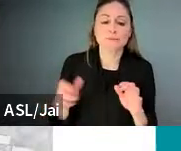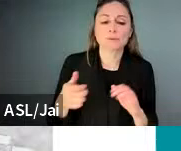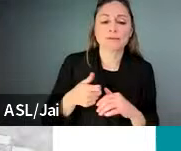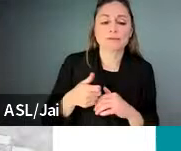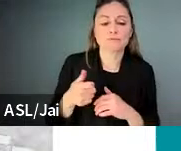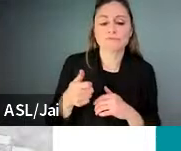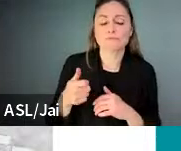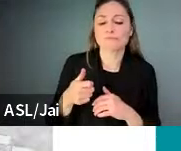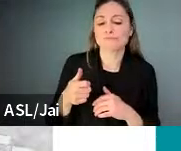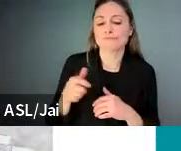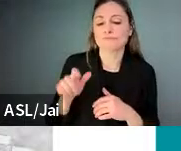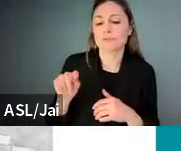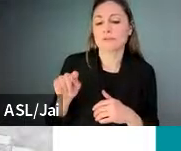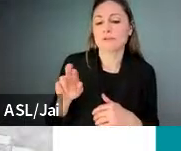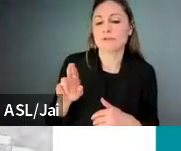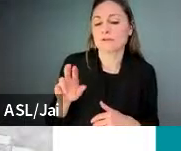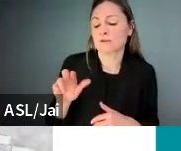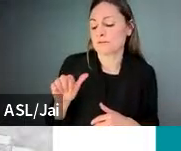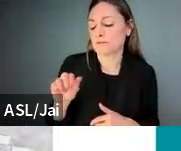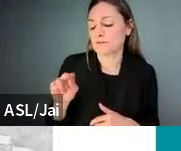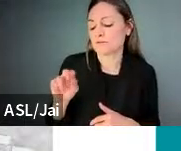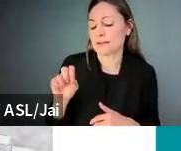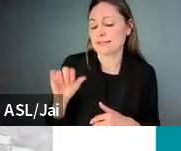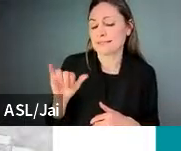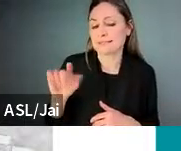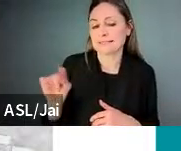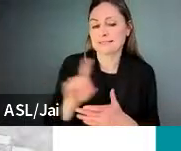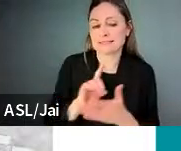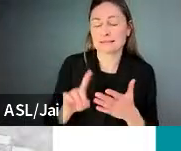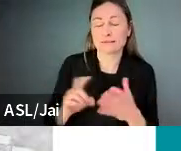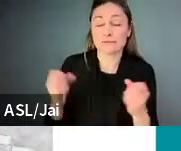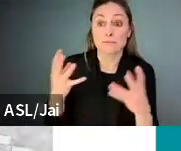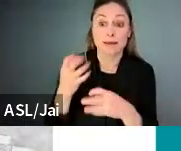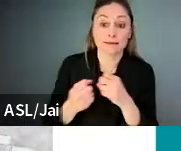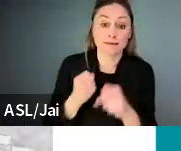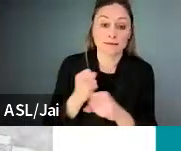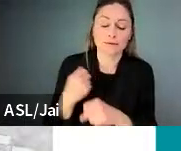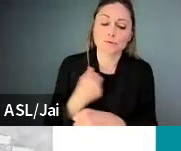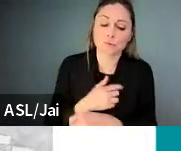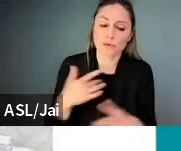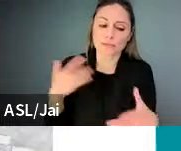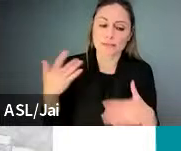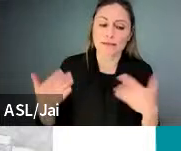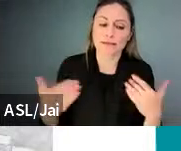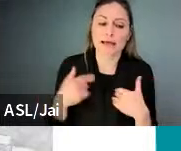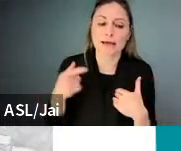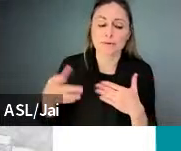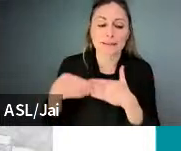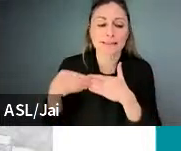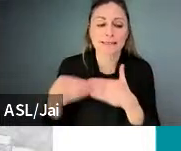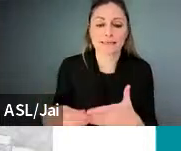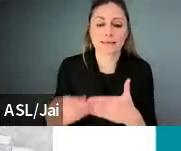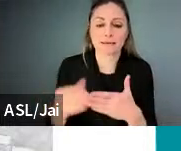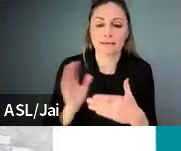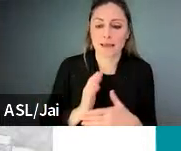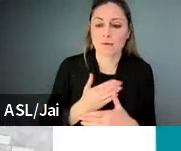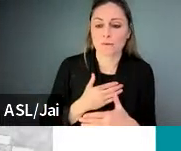design for many, many years, and we're really excited to have him leading our transit design